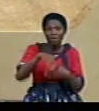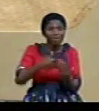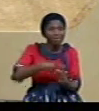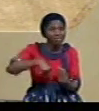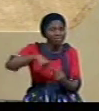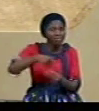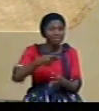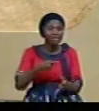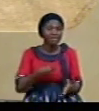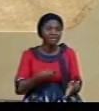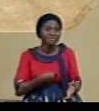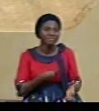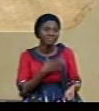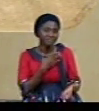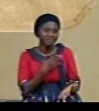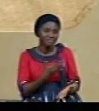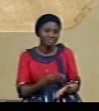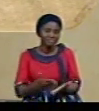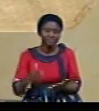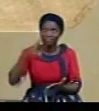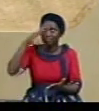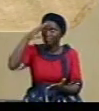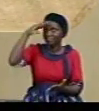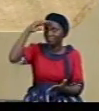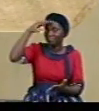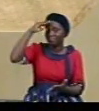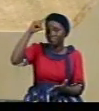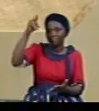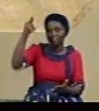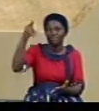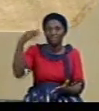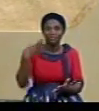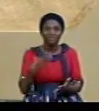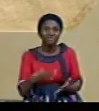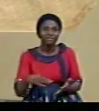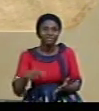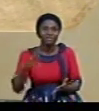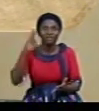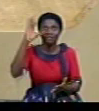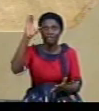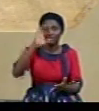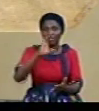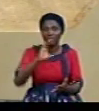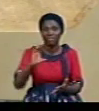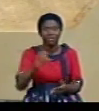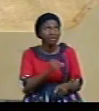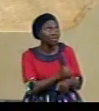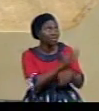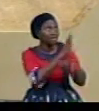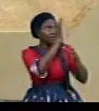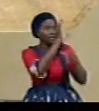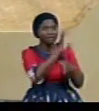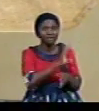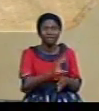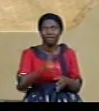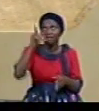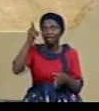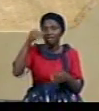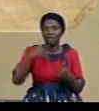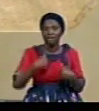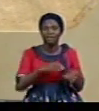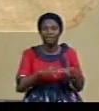the man of Calvary he has done it before in my life